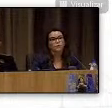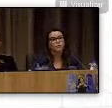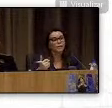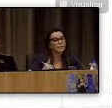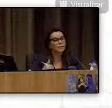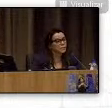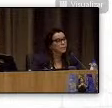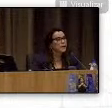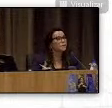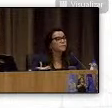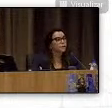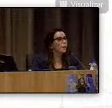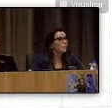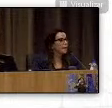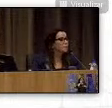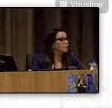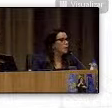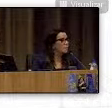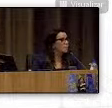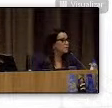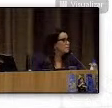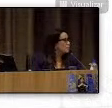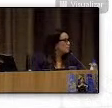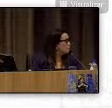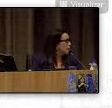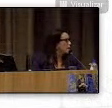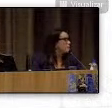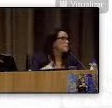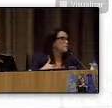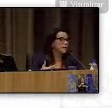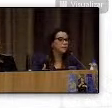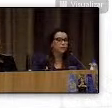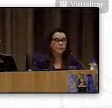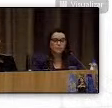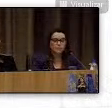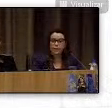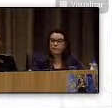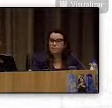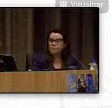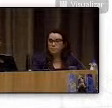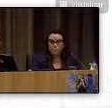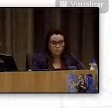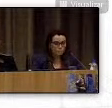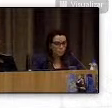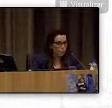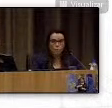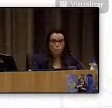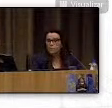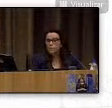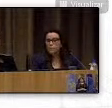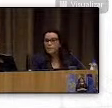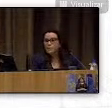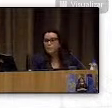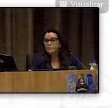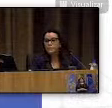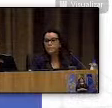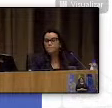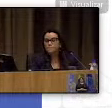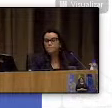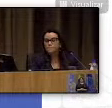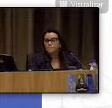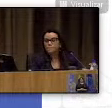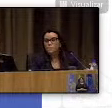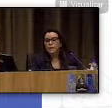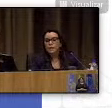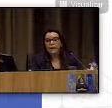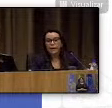with education facilities so that the students can